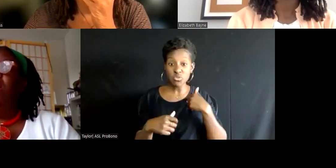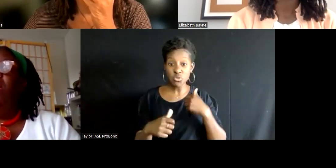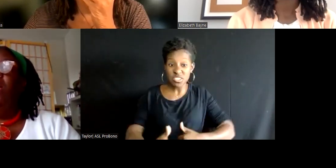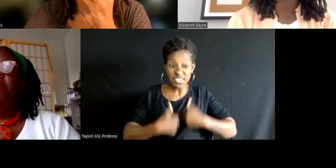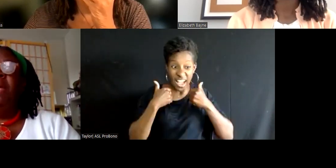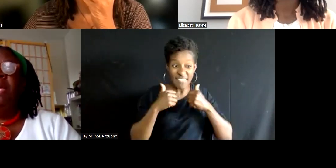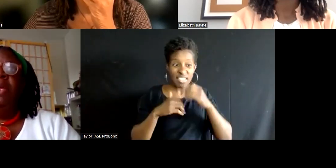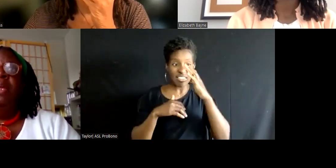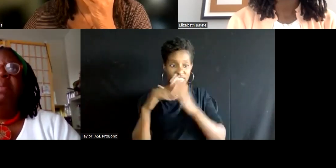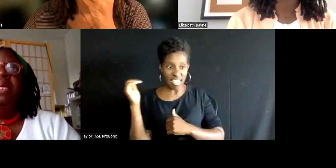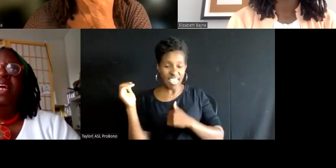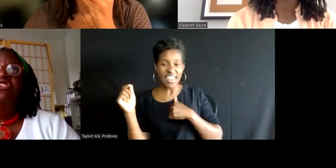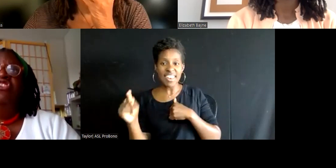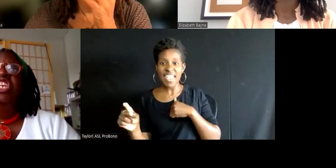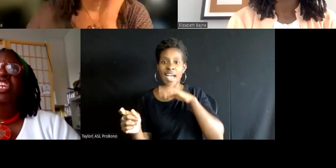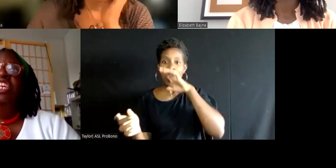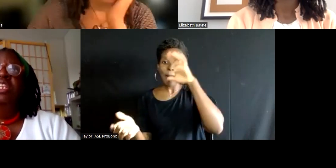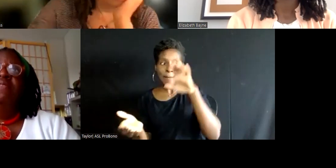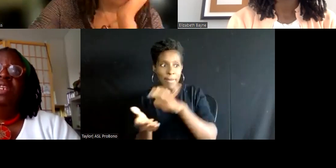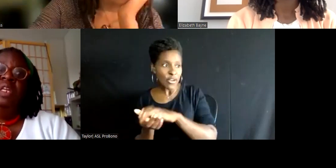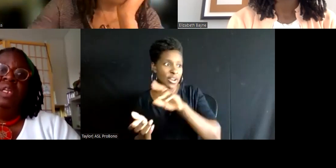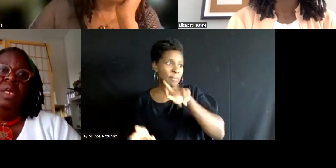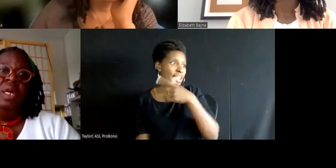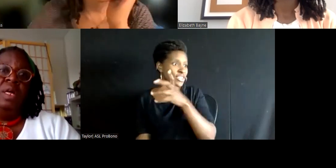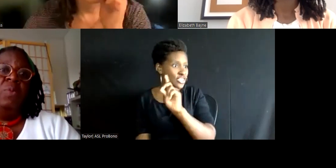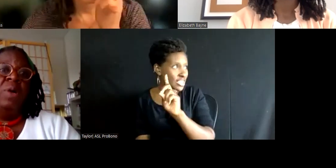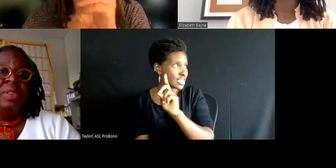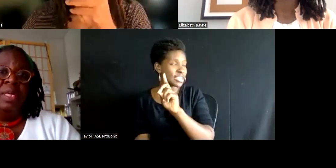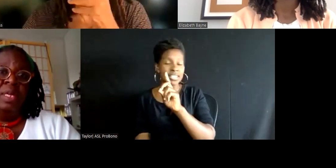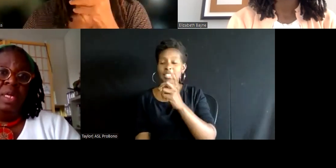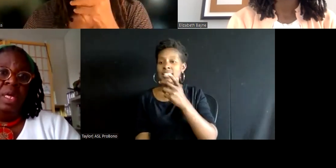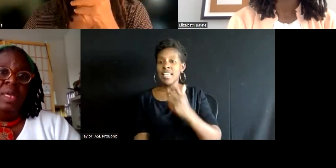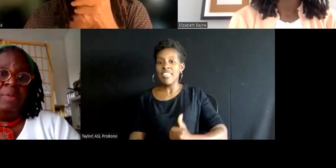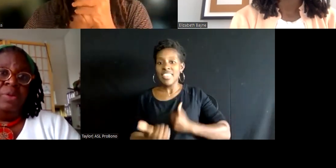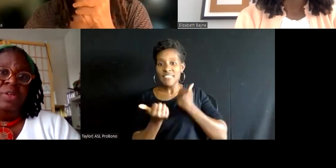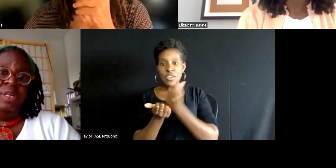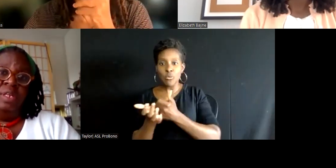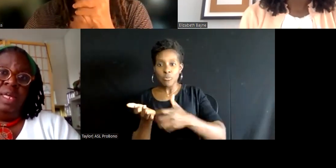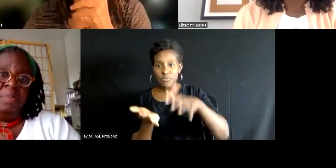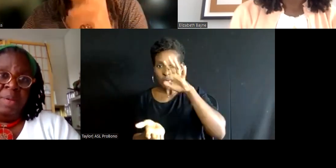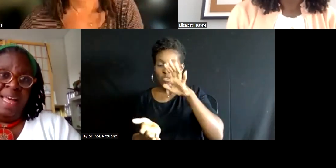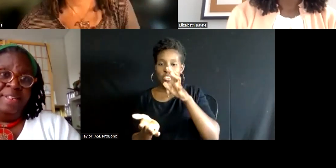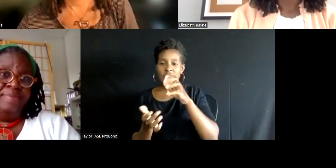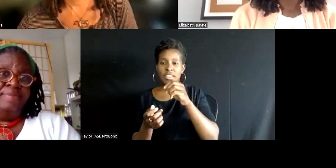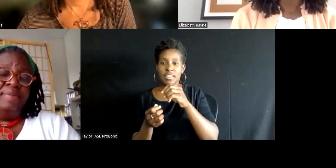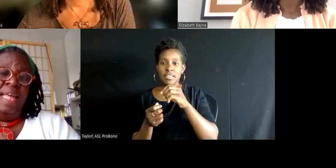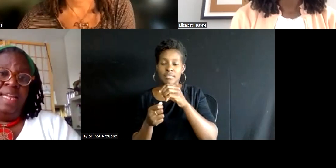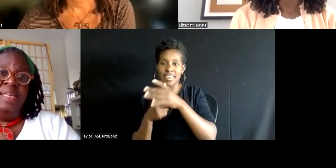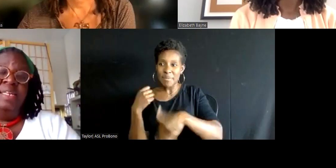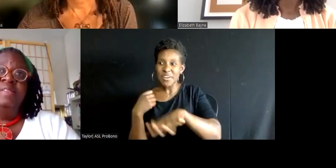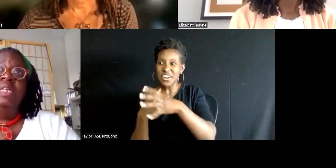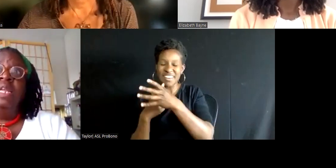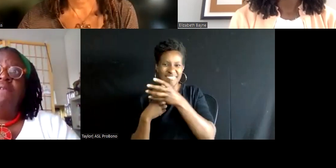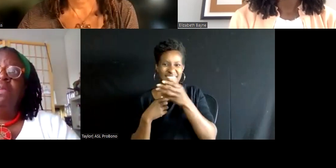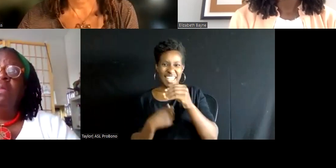you are a married PhD living in a wealthy neighborhood and Black.